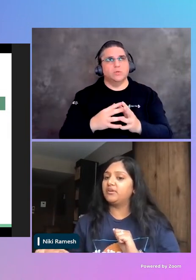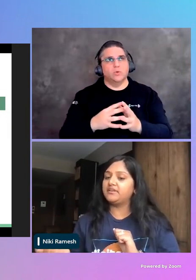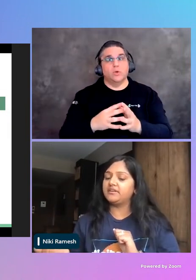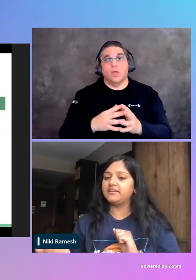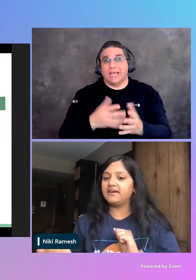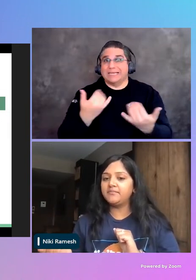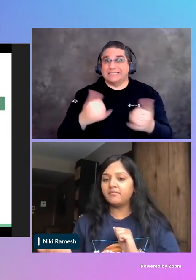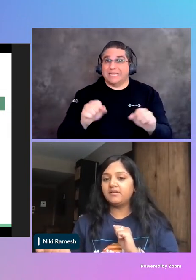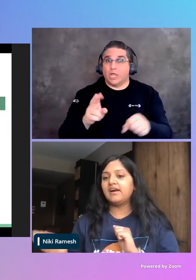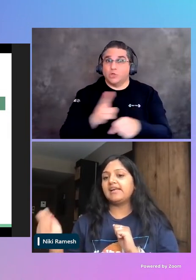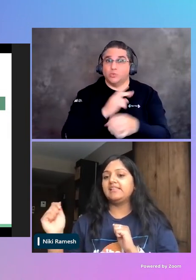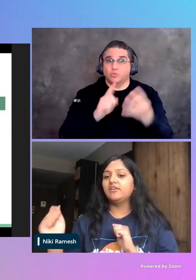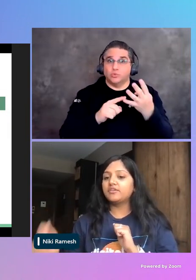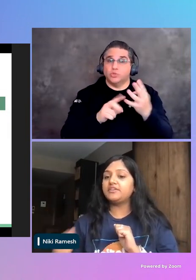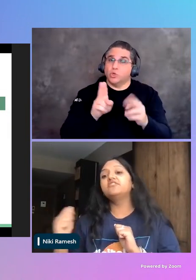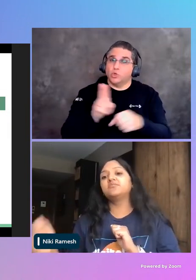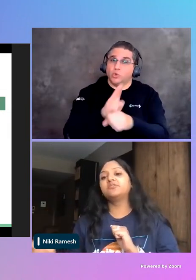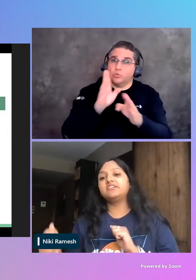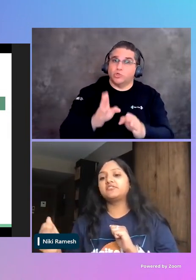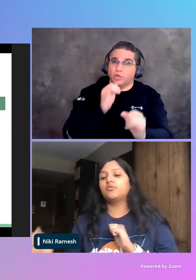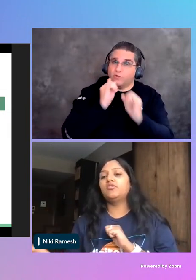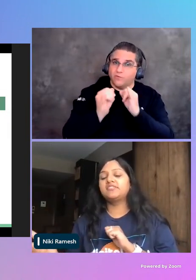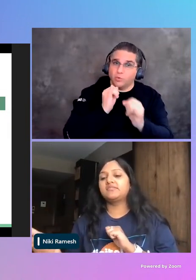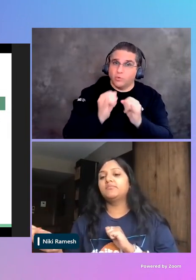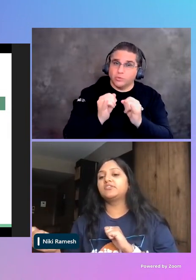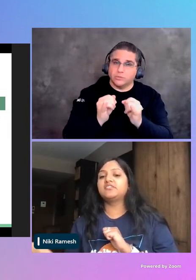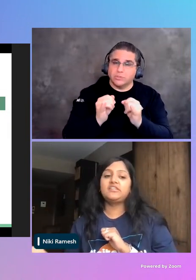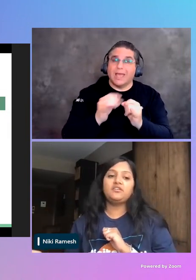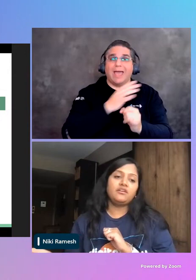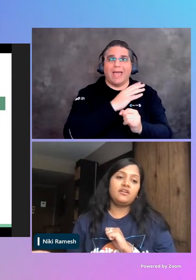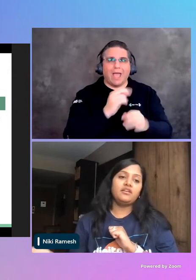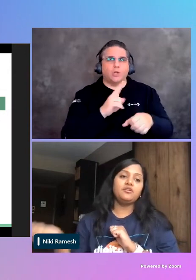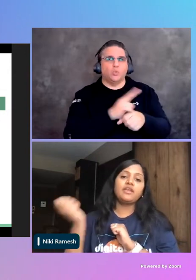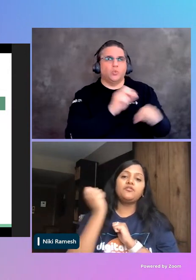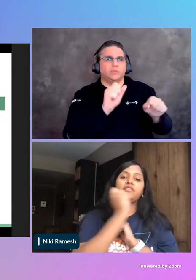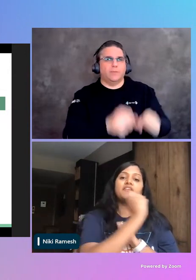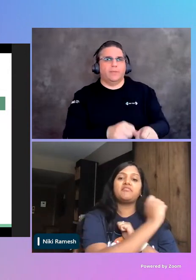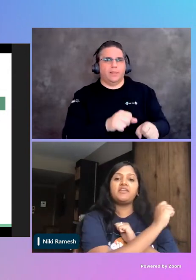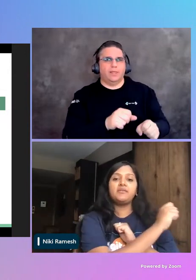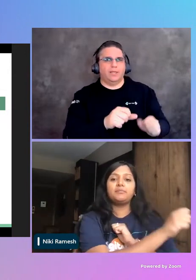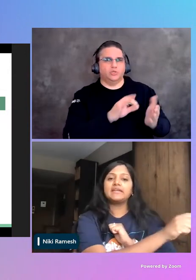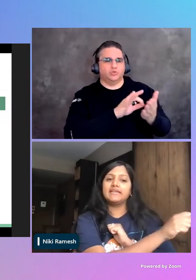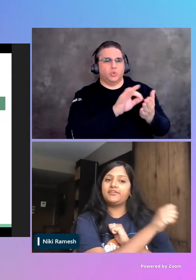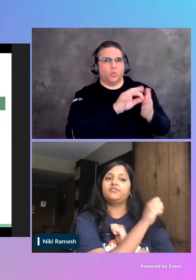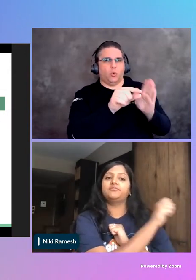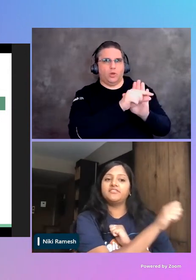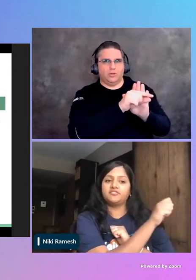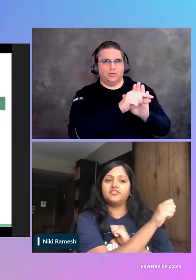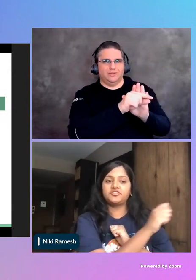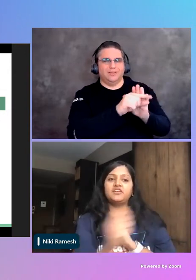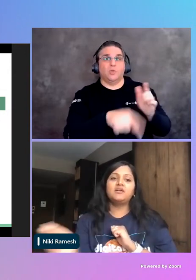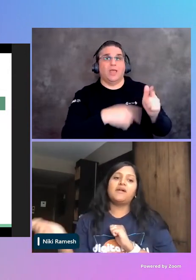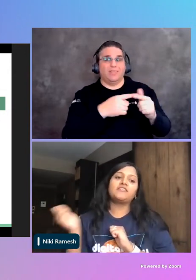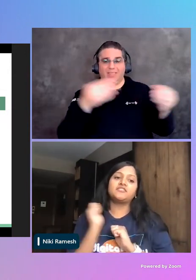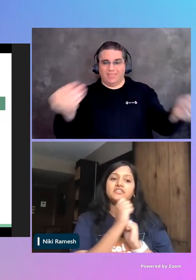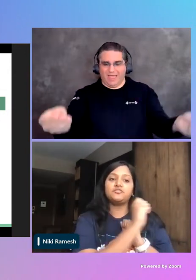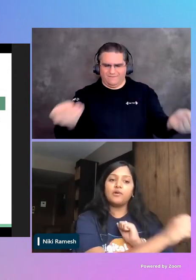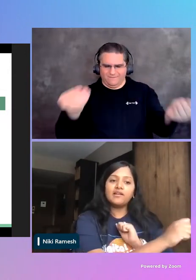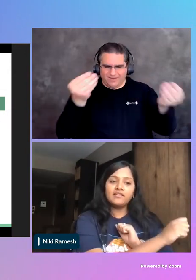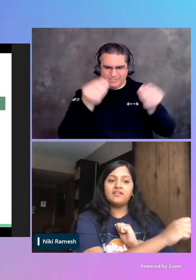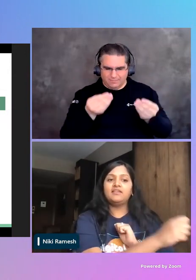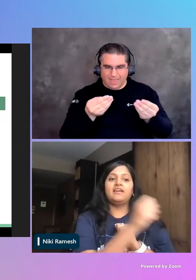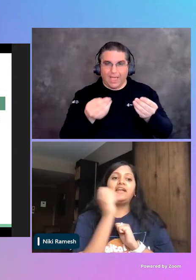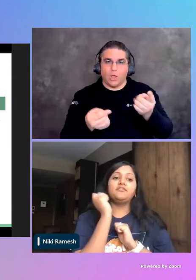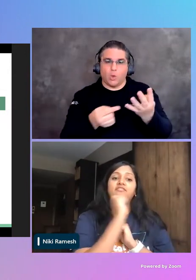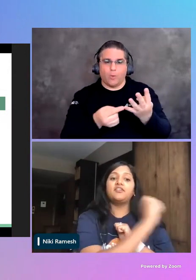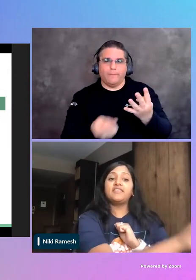at this point in time and look at usability scores, because you can then feed back into your research back to stage